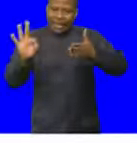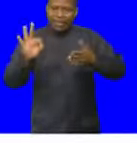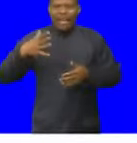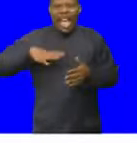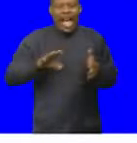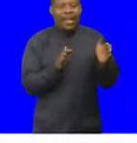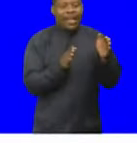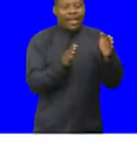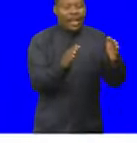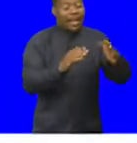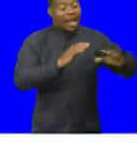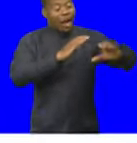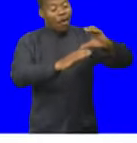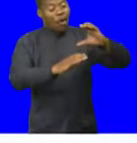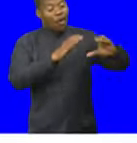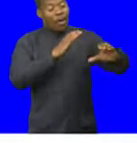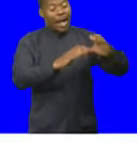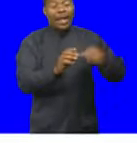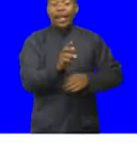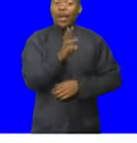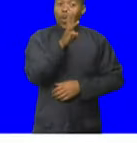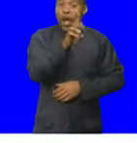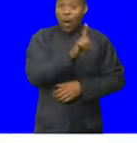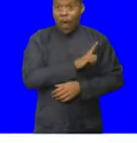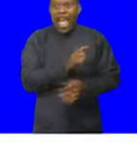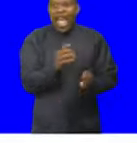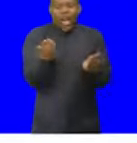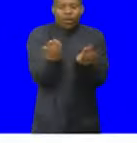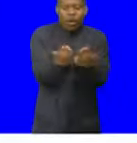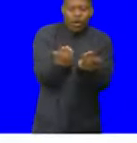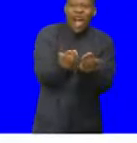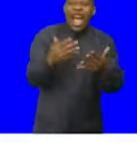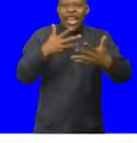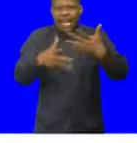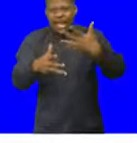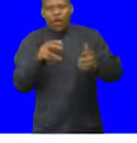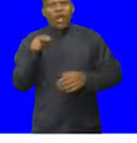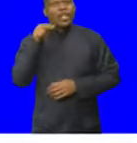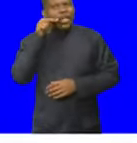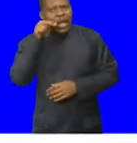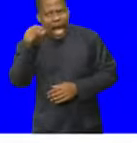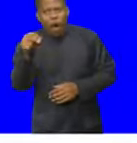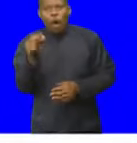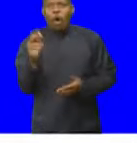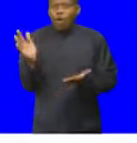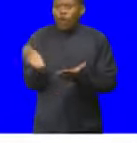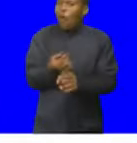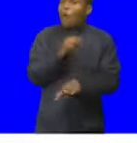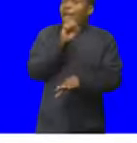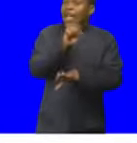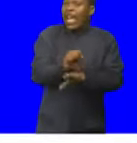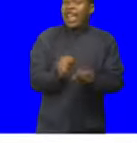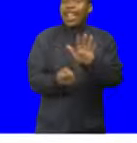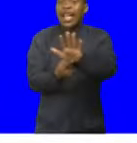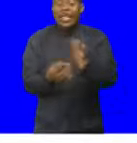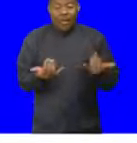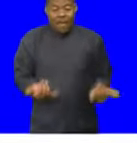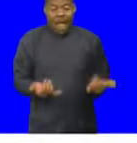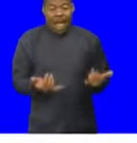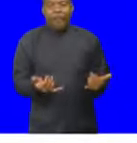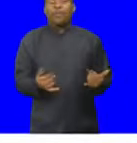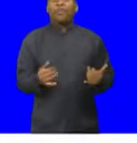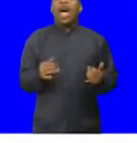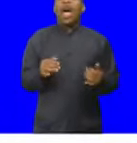letithinzekako kuqinisekisa kwekuthi lesikolo sithola tindlela letisidzingako kwengeta kula mathangela amabili lanikelwe